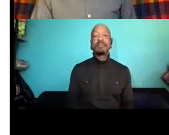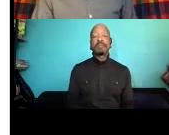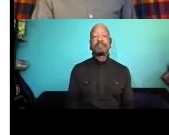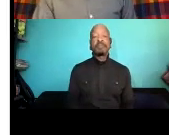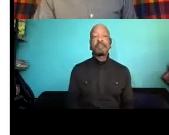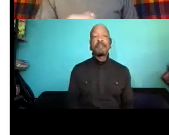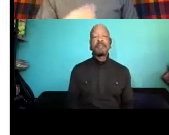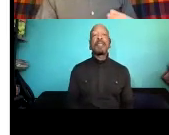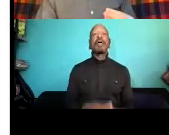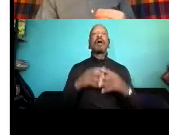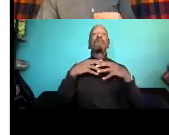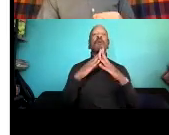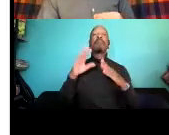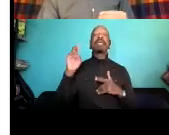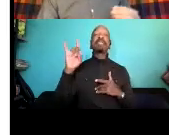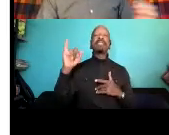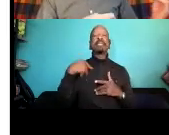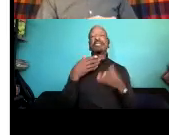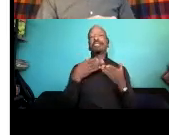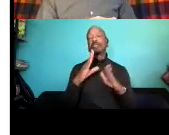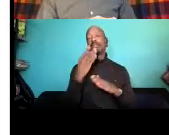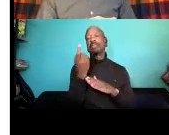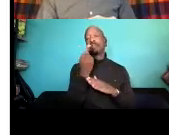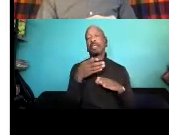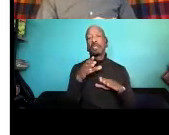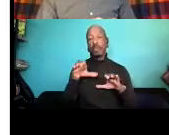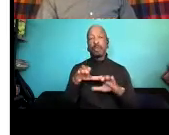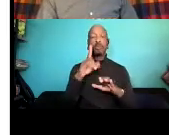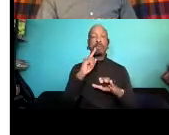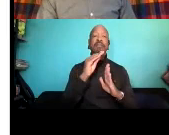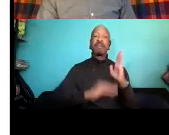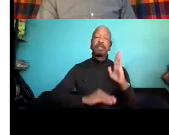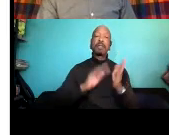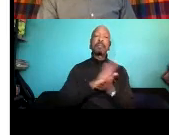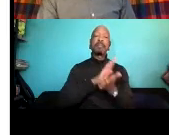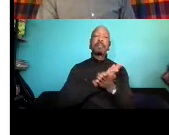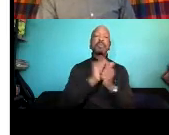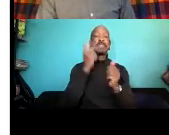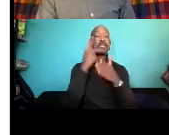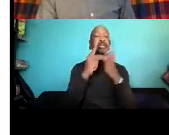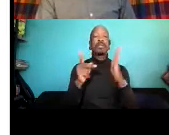forming an entity is generally something you do by filing papers with the Secretary of State.